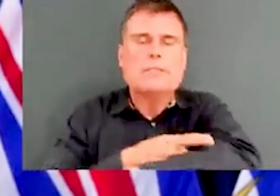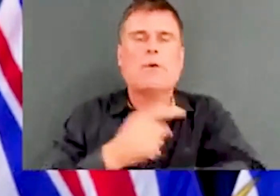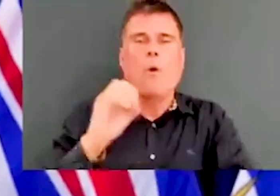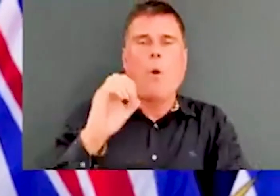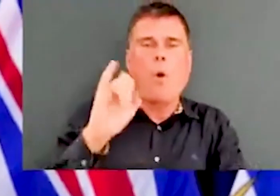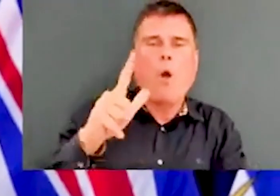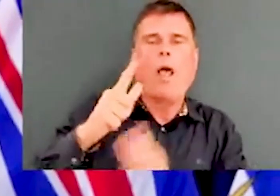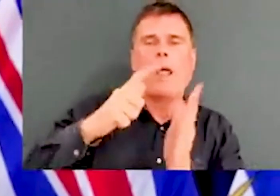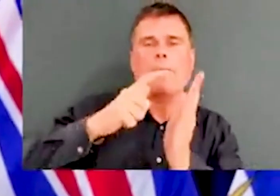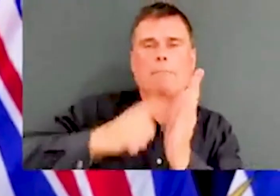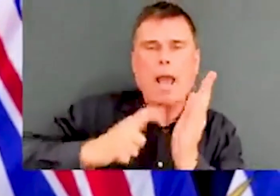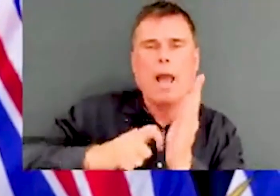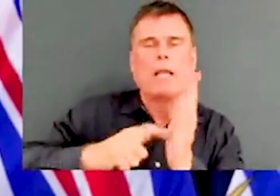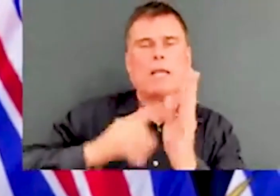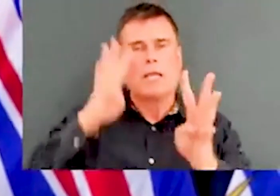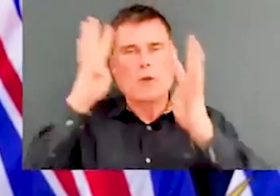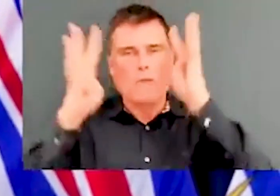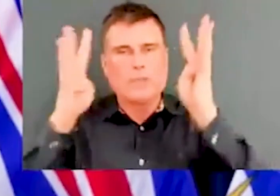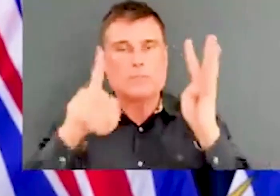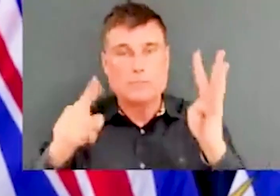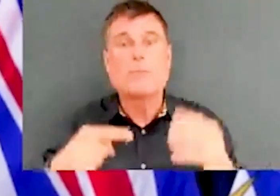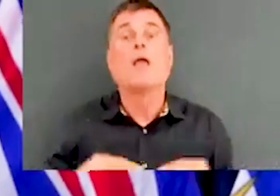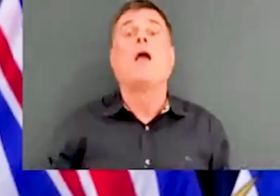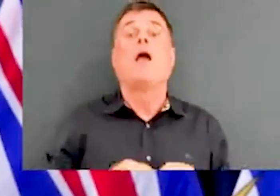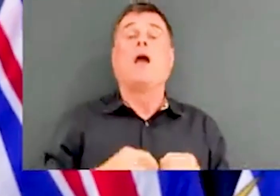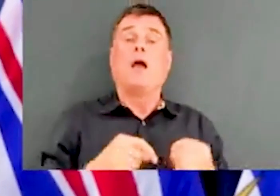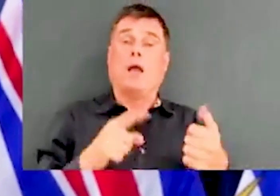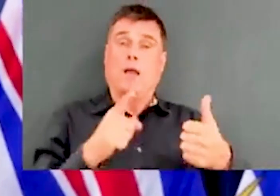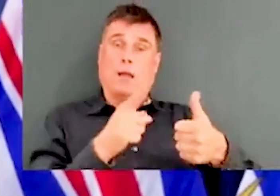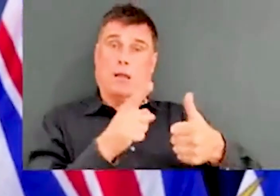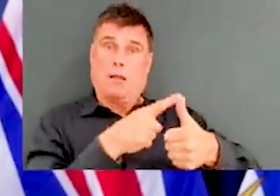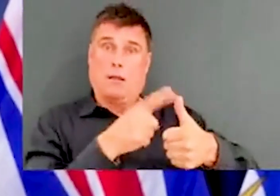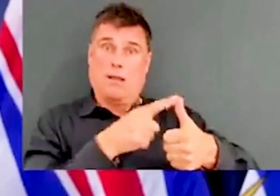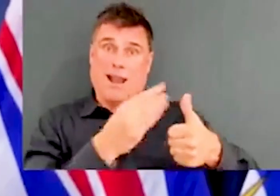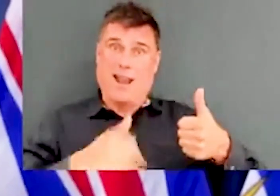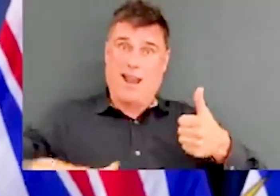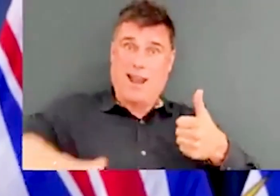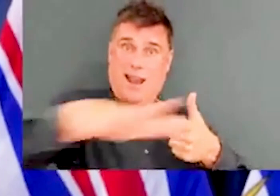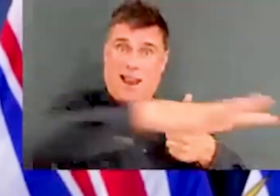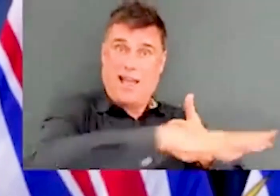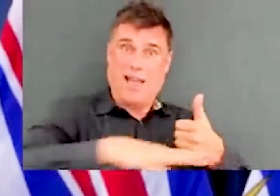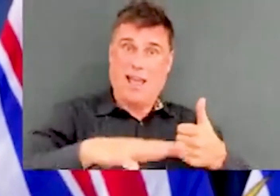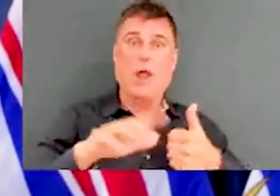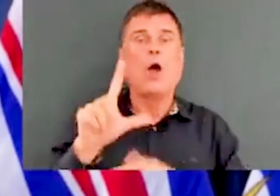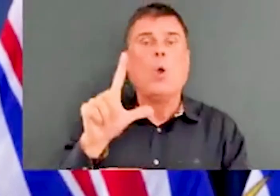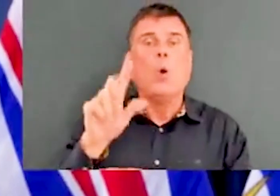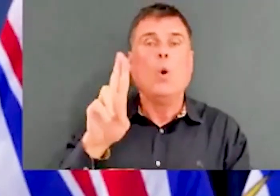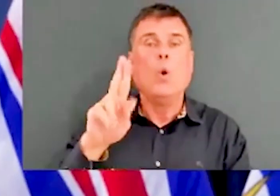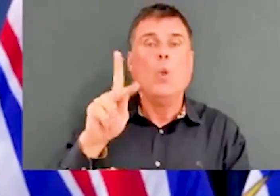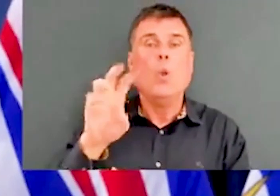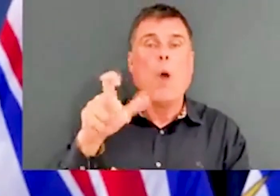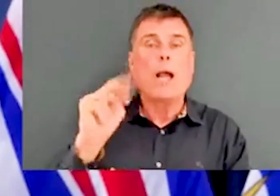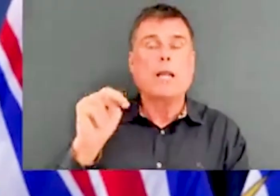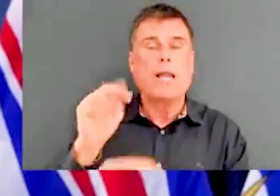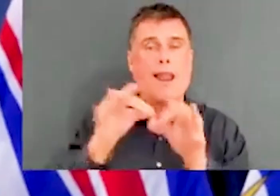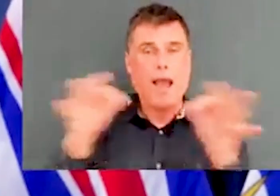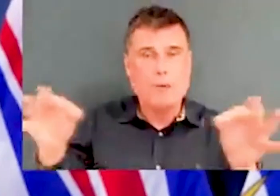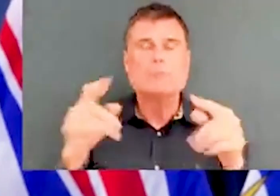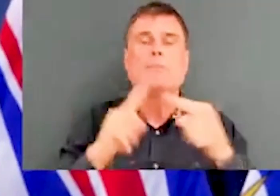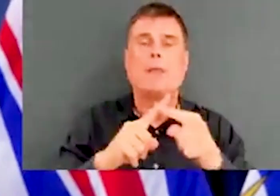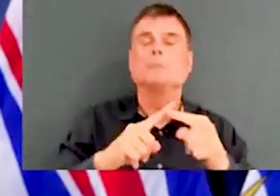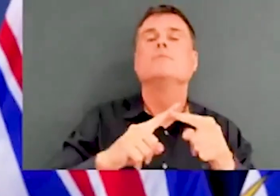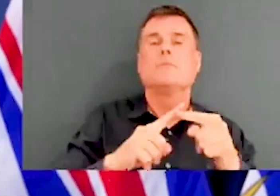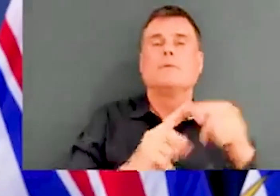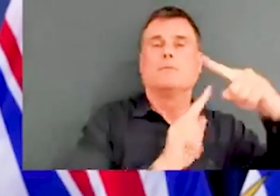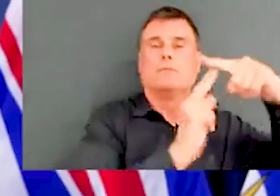Nation. We are here today to introduce a new oil and gas royalty system that puts the interests of British